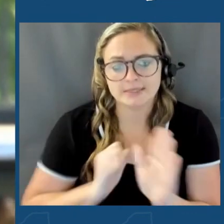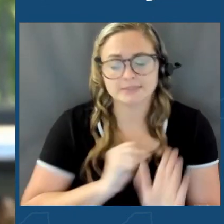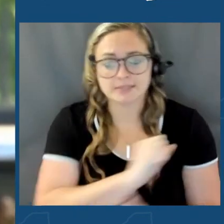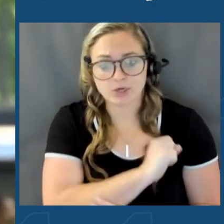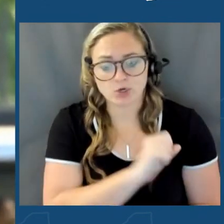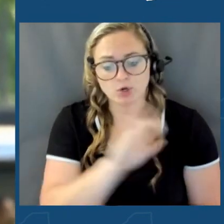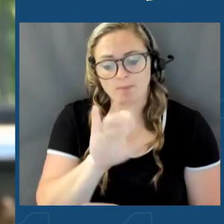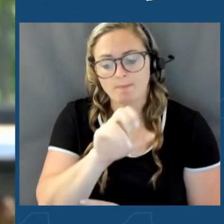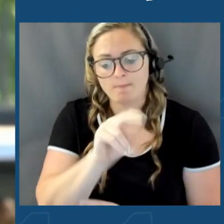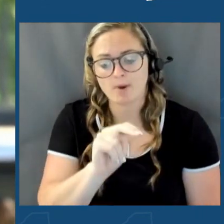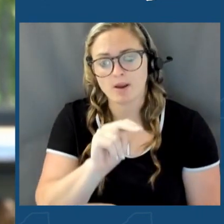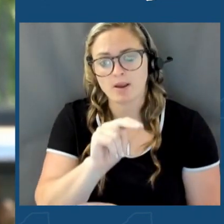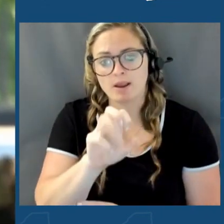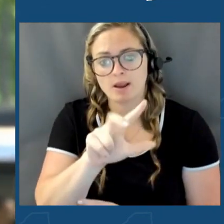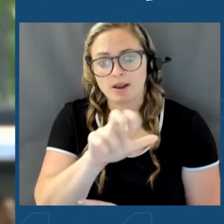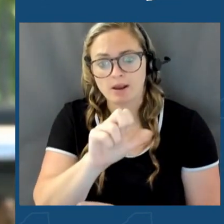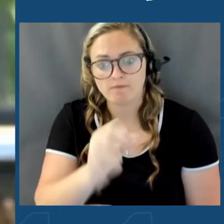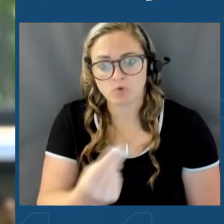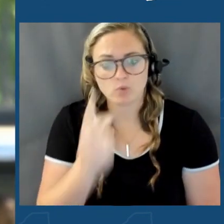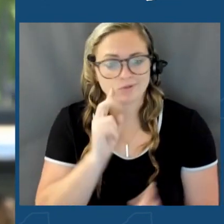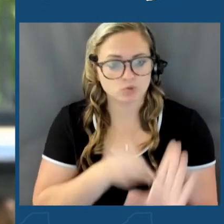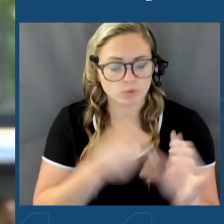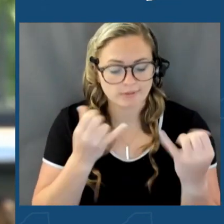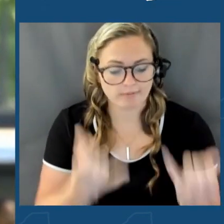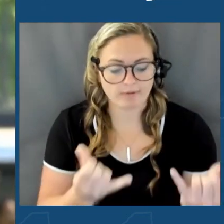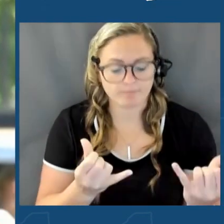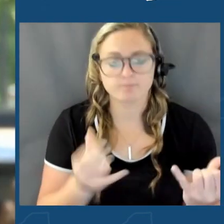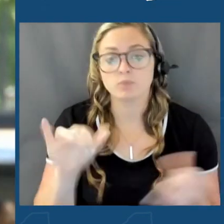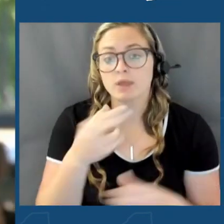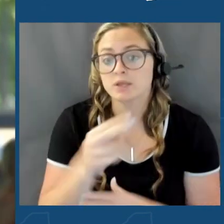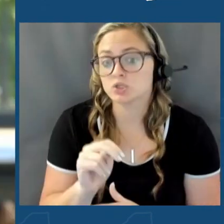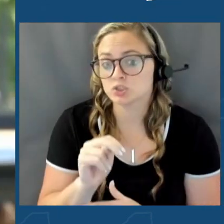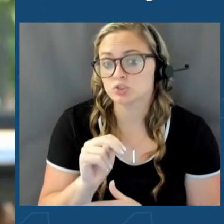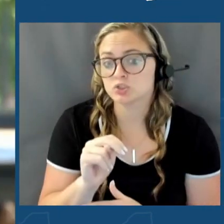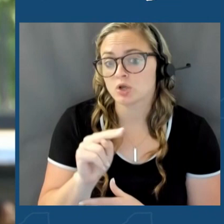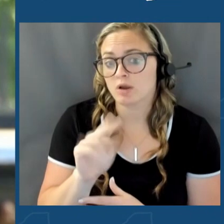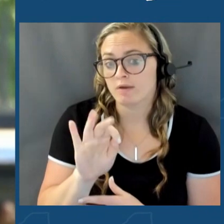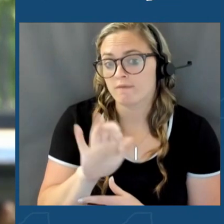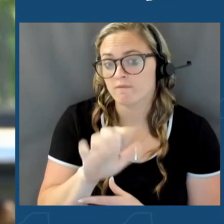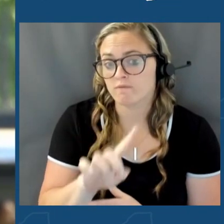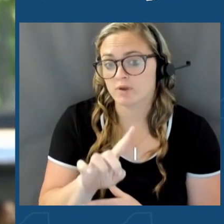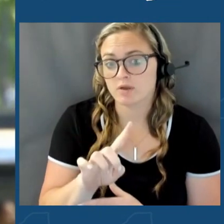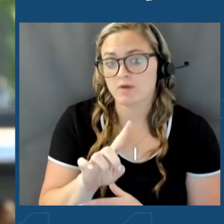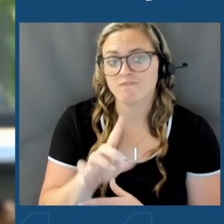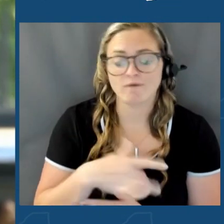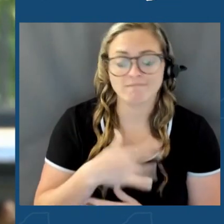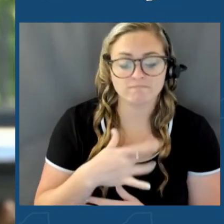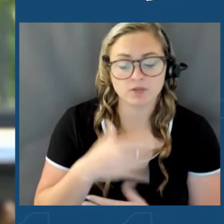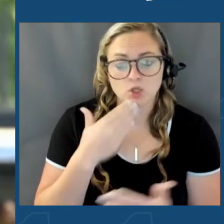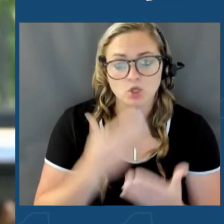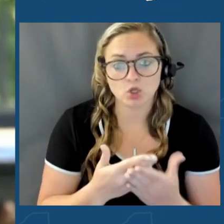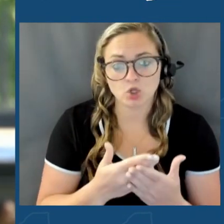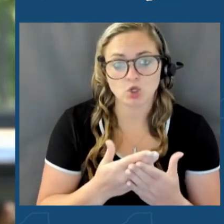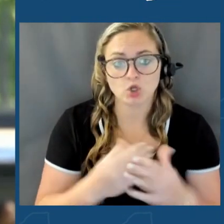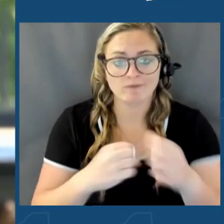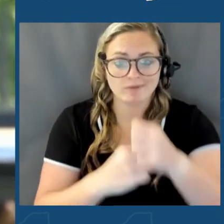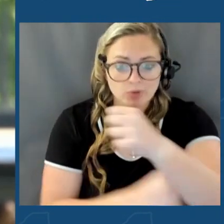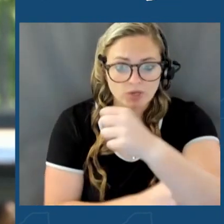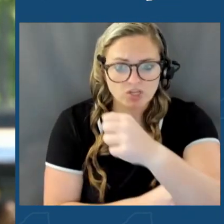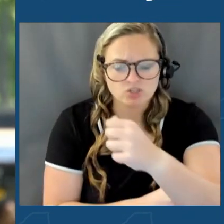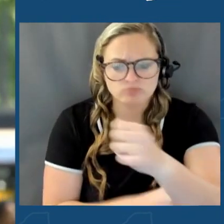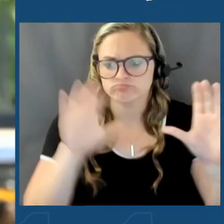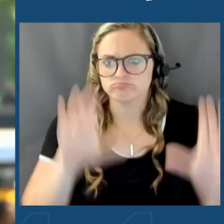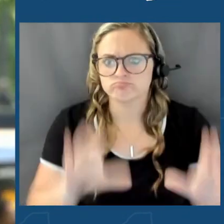joined us here today, and John Feel, the founder and president of Feel Good Foundation, an extraordinary individual who's